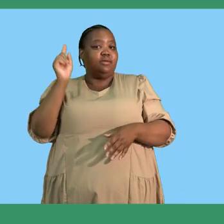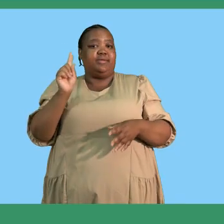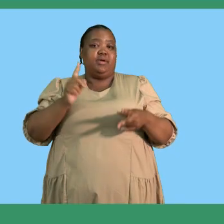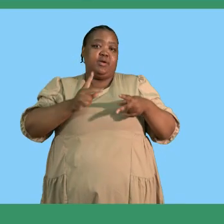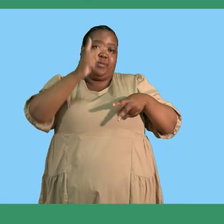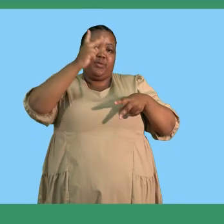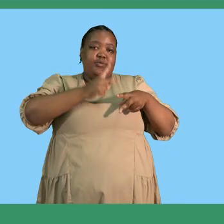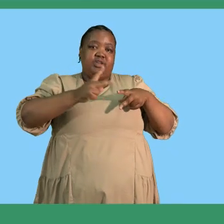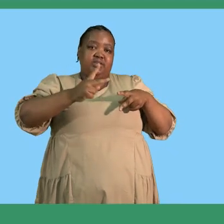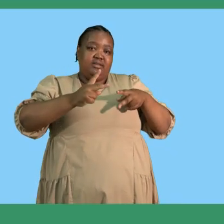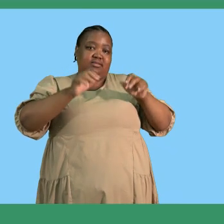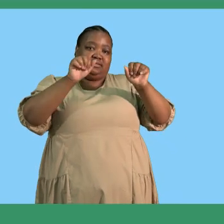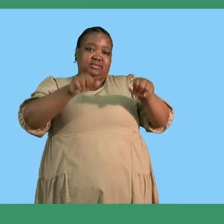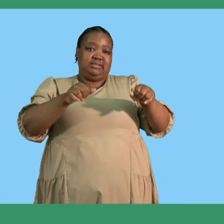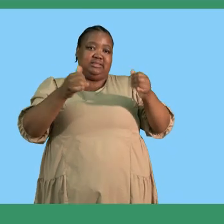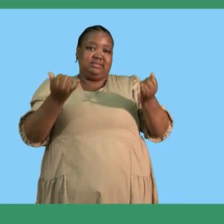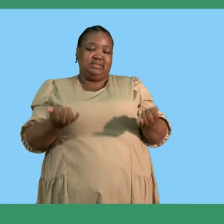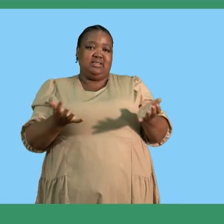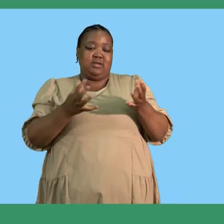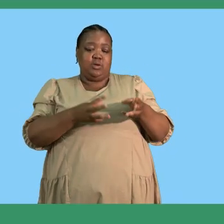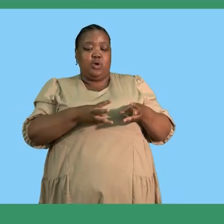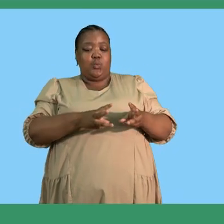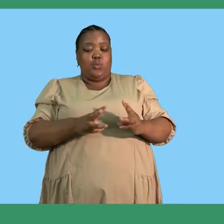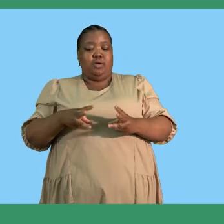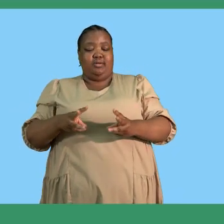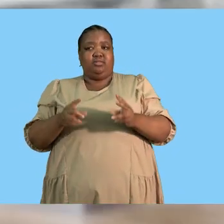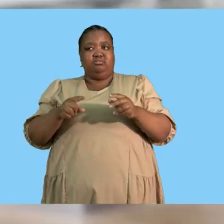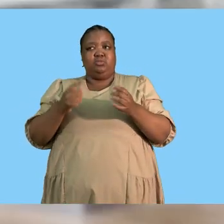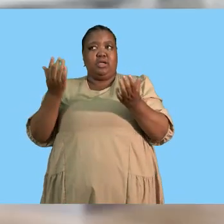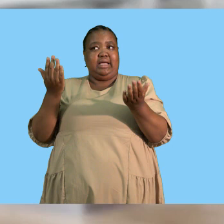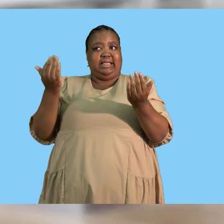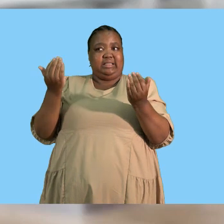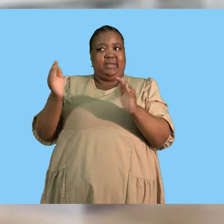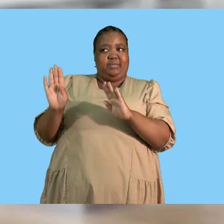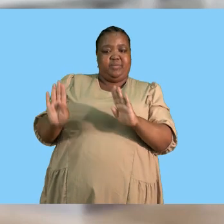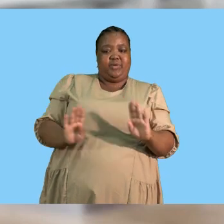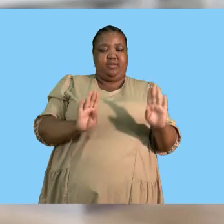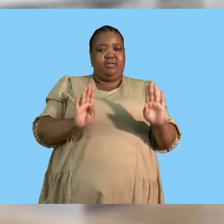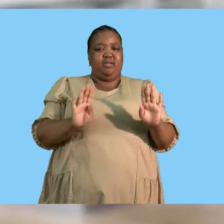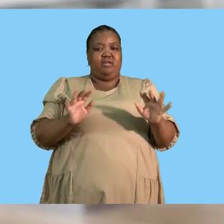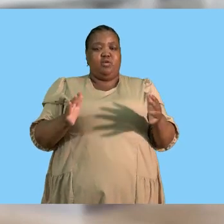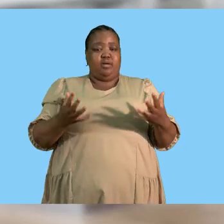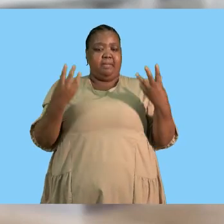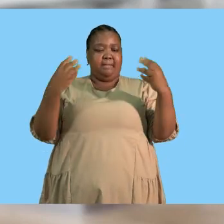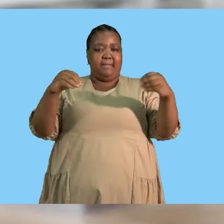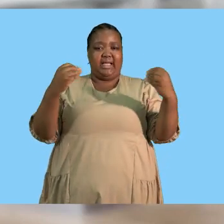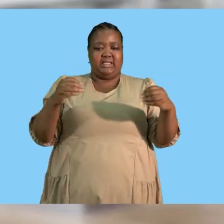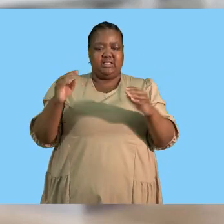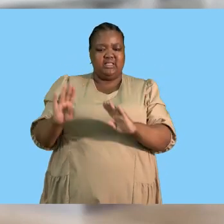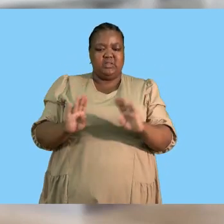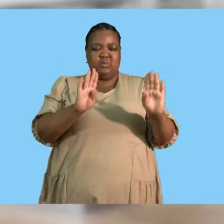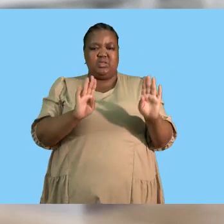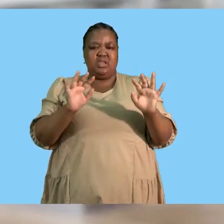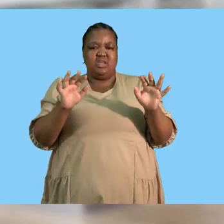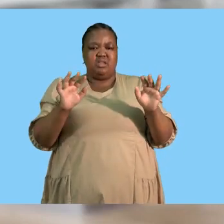when we are dealing with professionalism, we are looking at the way that you are expected to behave in a